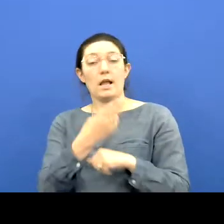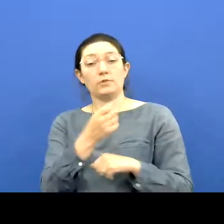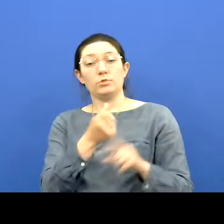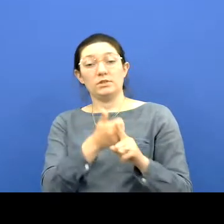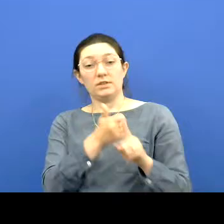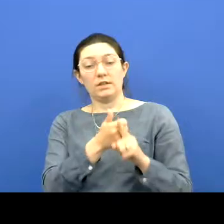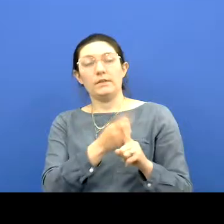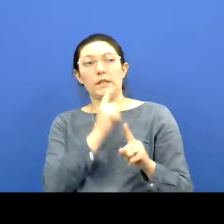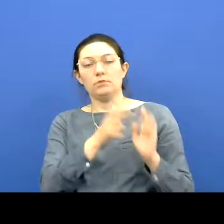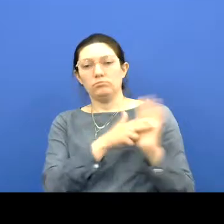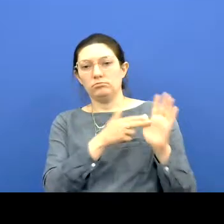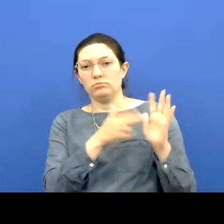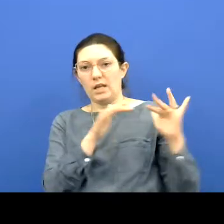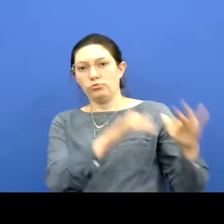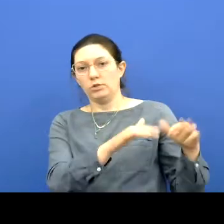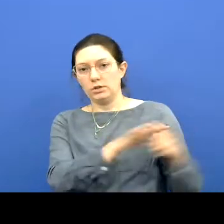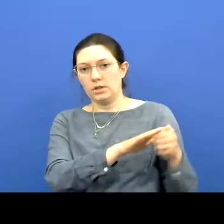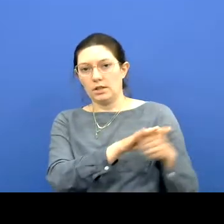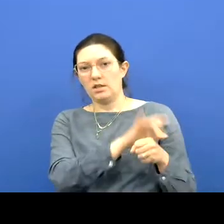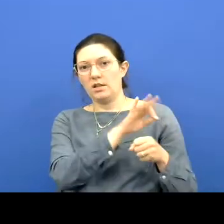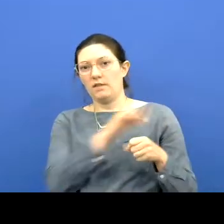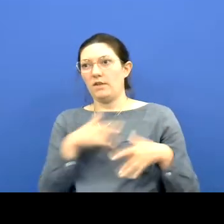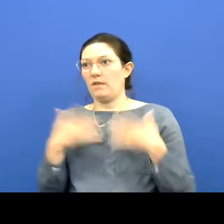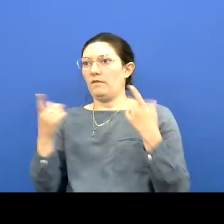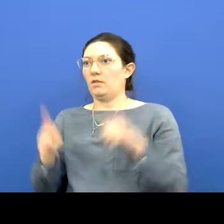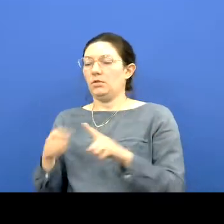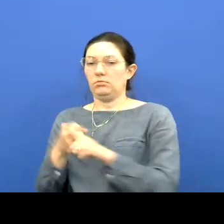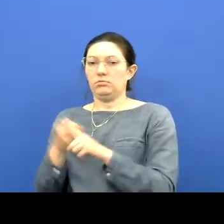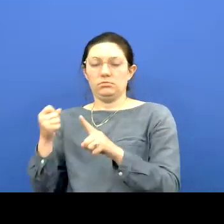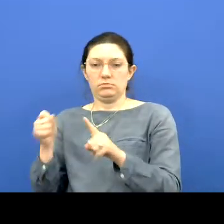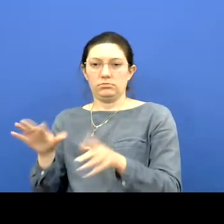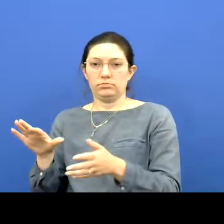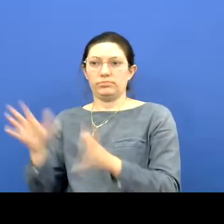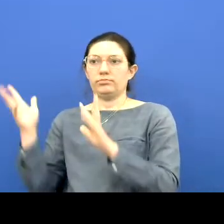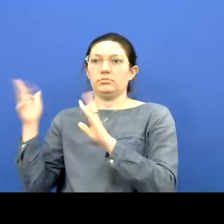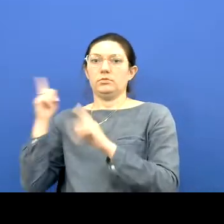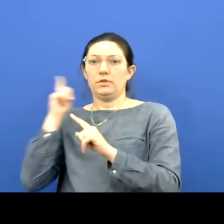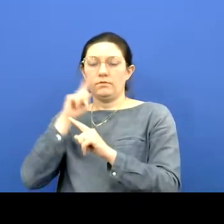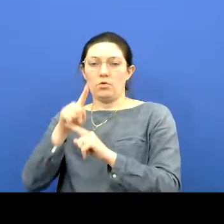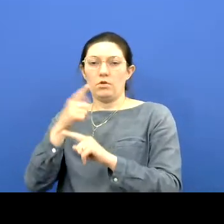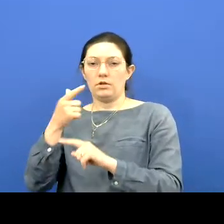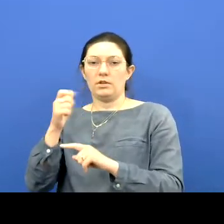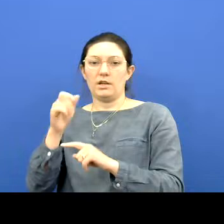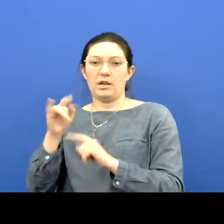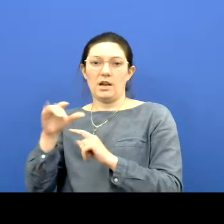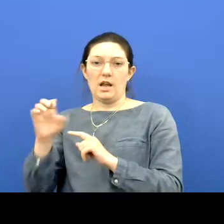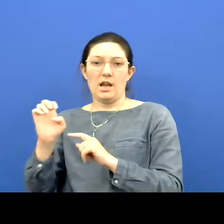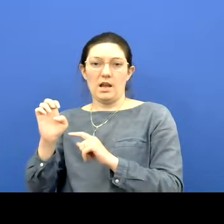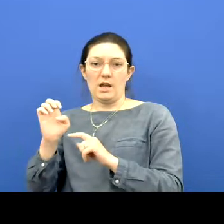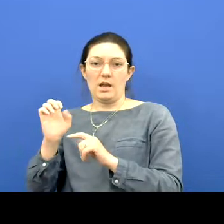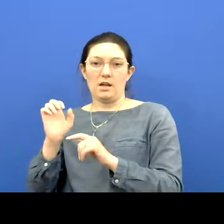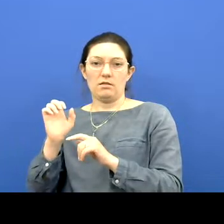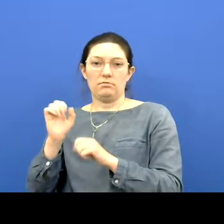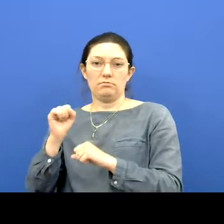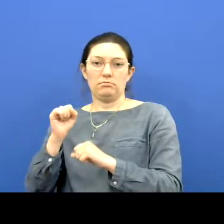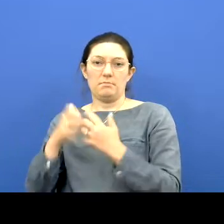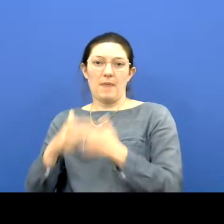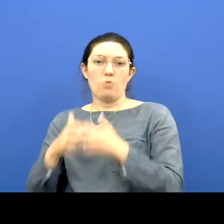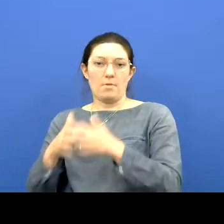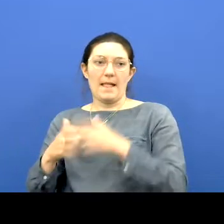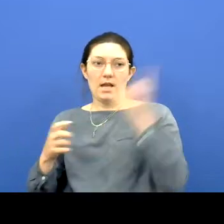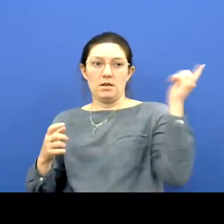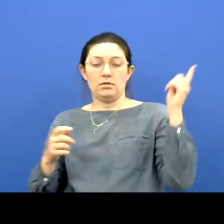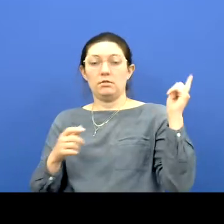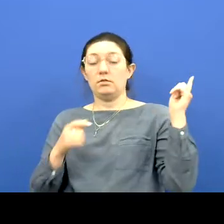is a congregation site if there's ever an evacuation notice for Ginna nuclear plant. Well, that creates an issue if school's